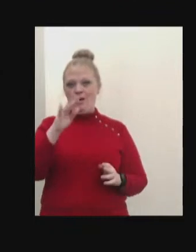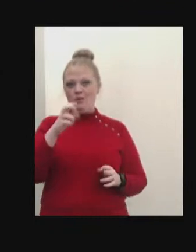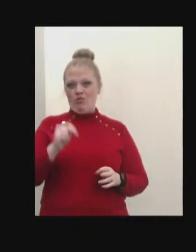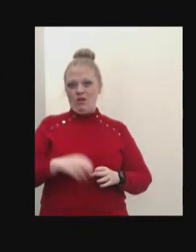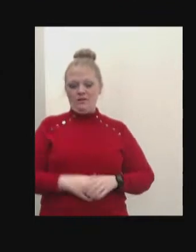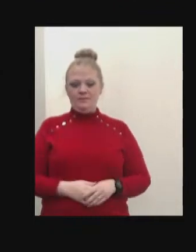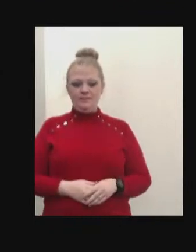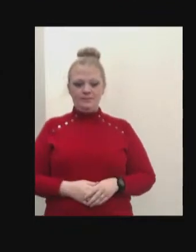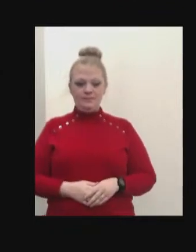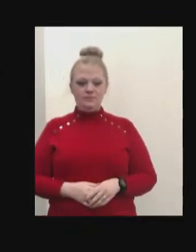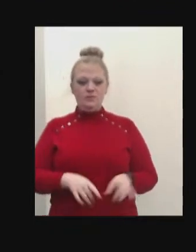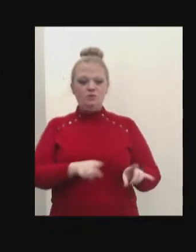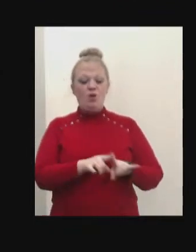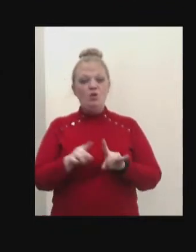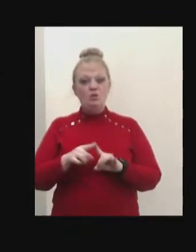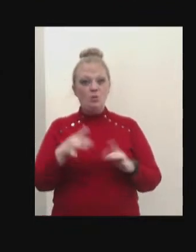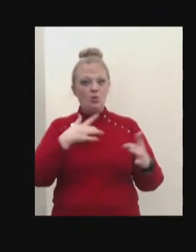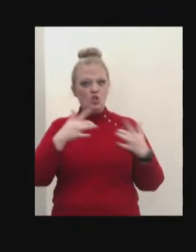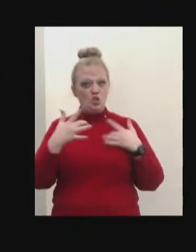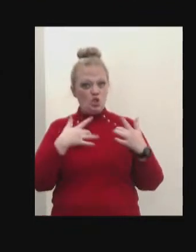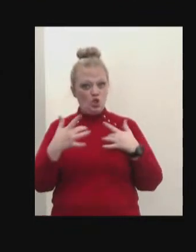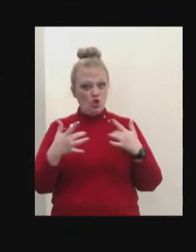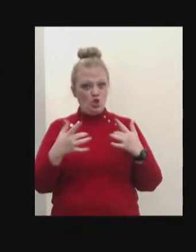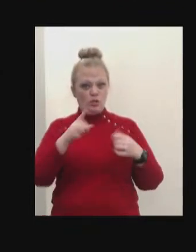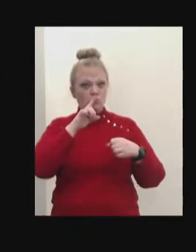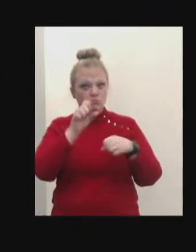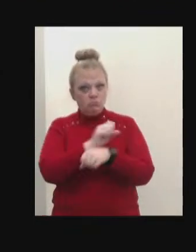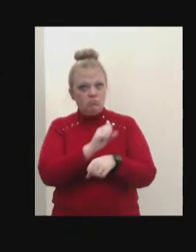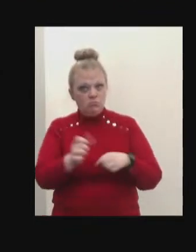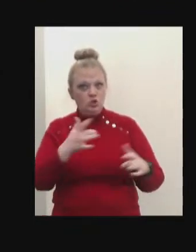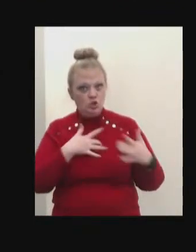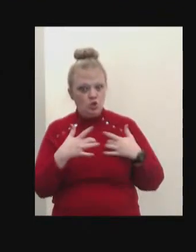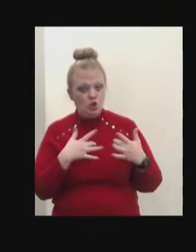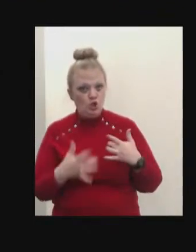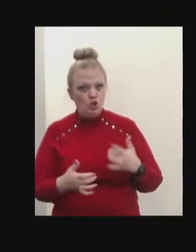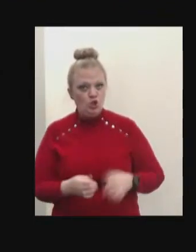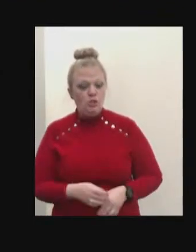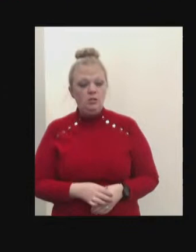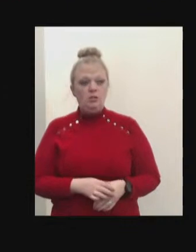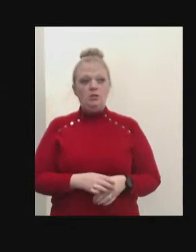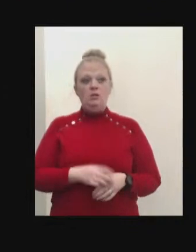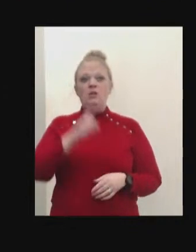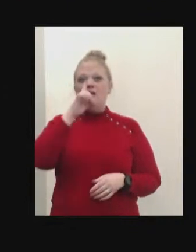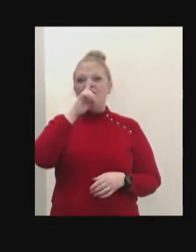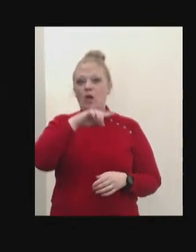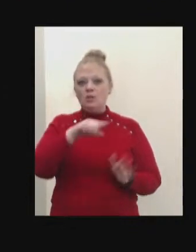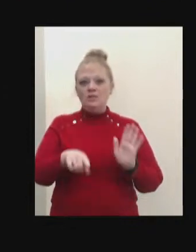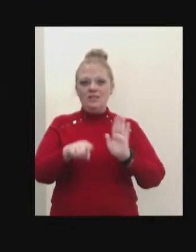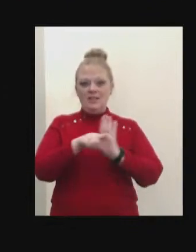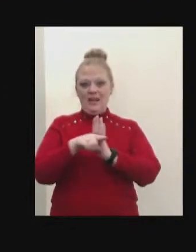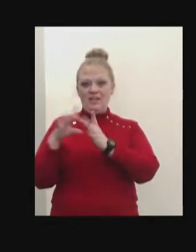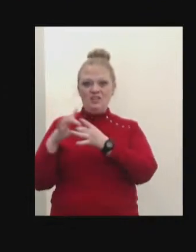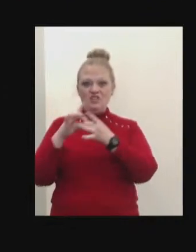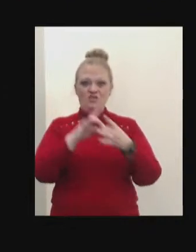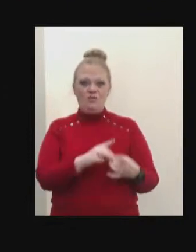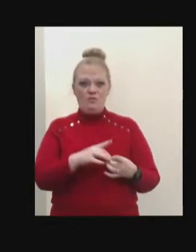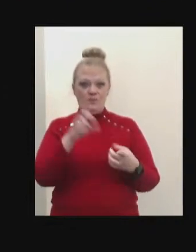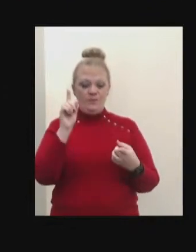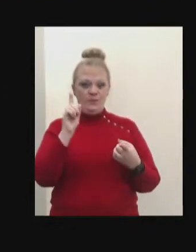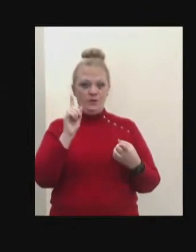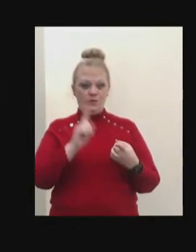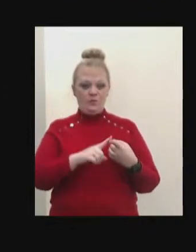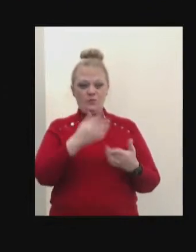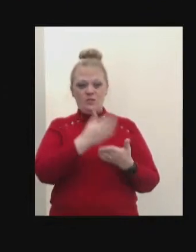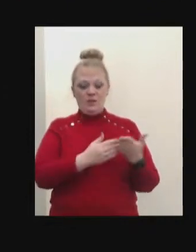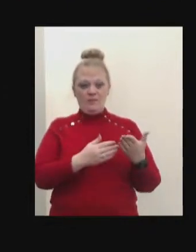a concern, and this is something that is a legitimate concern, that there are false negatives associated with some of these